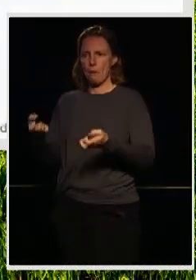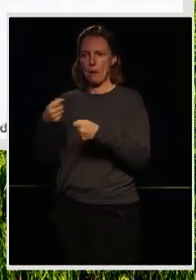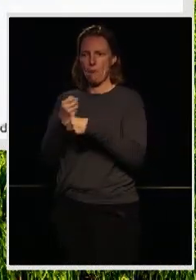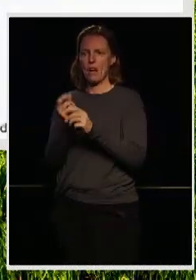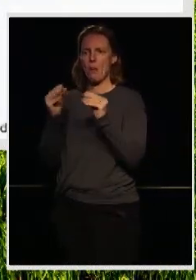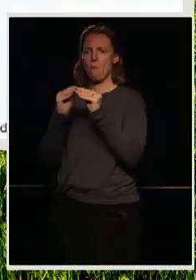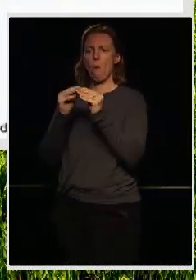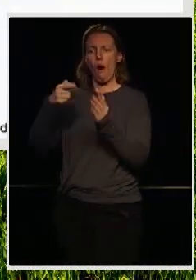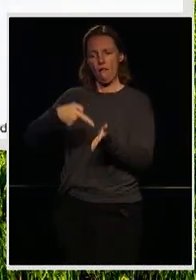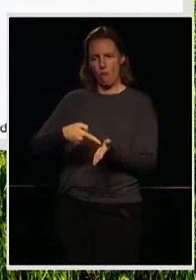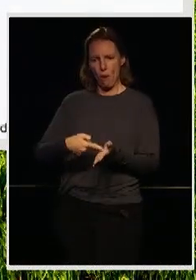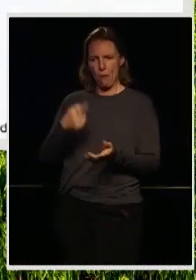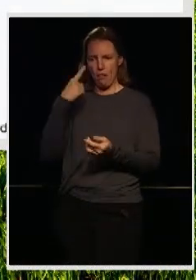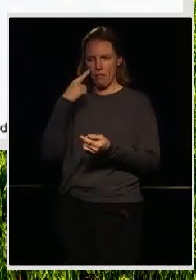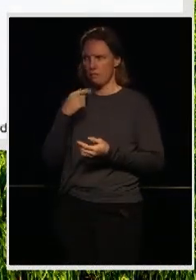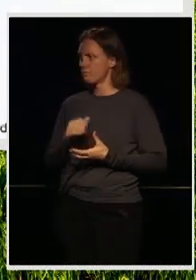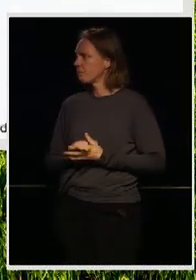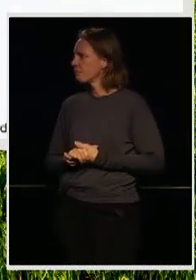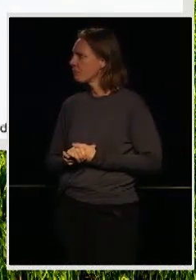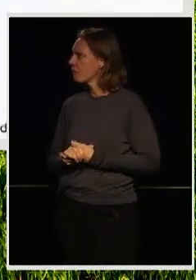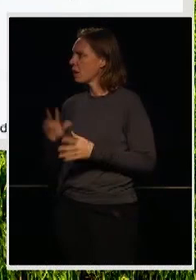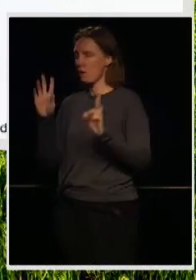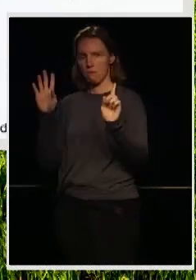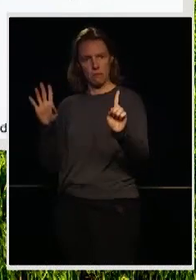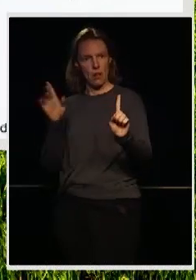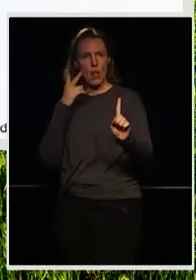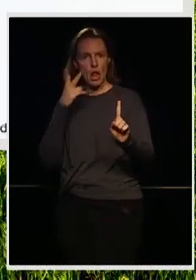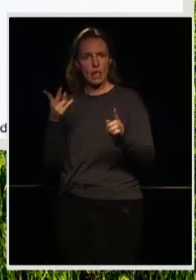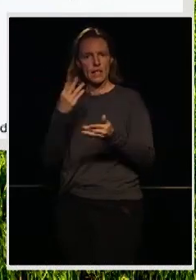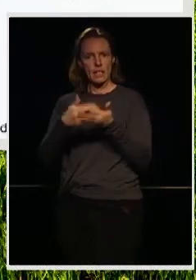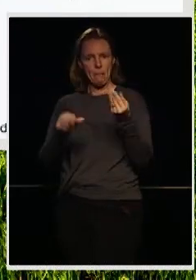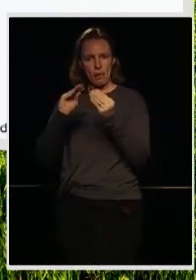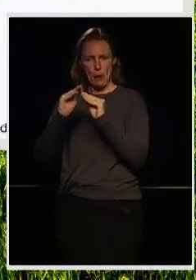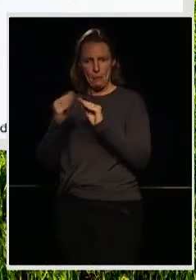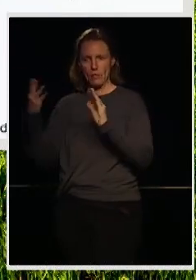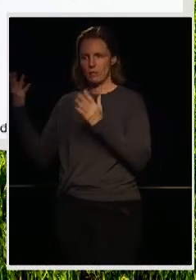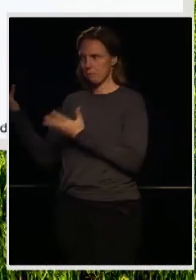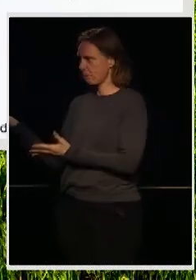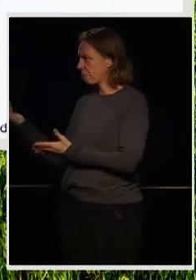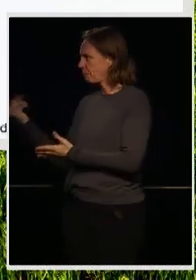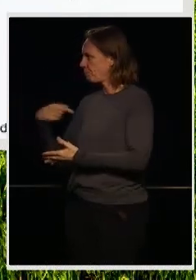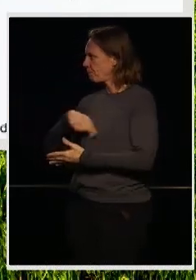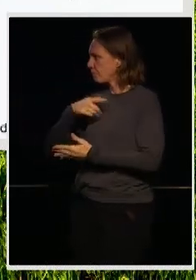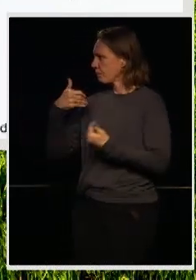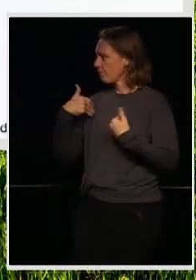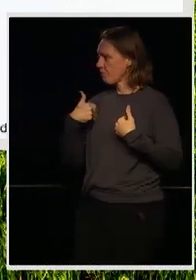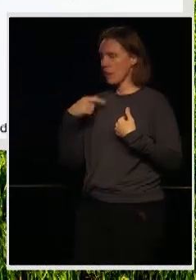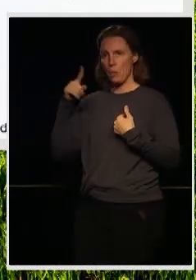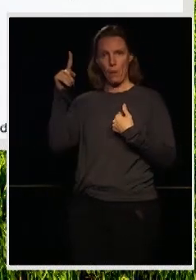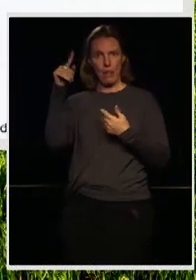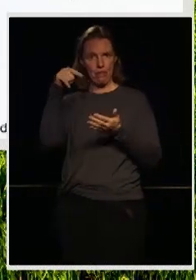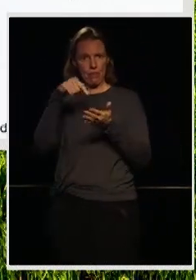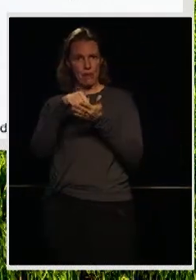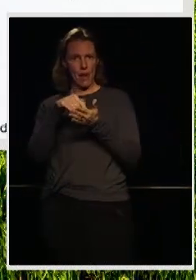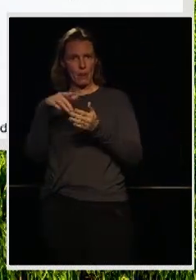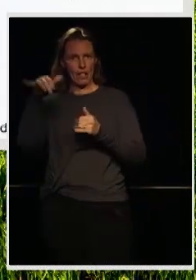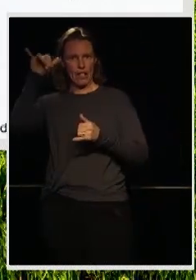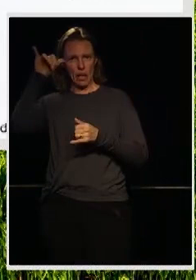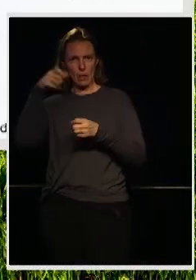affordable. Okay, so let's take a look at some of the numbers. We have 1,000 cows, and they're